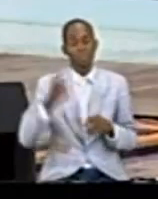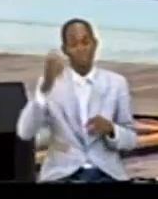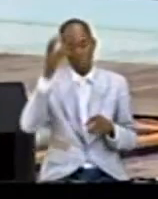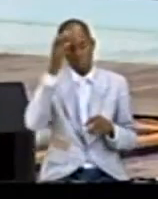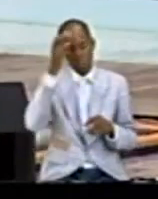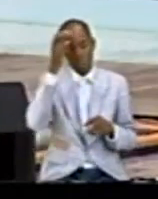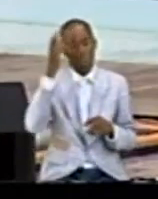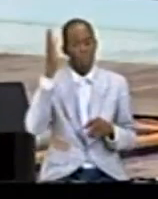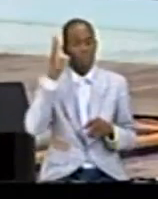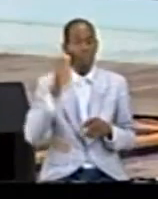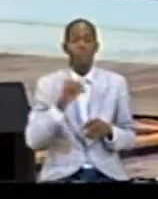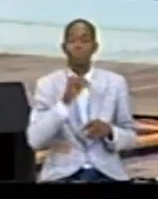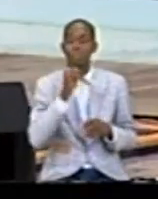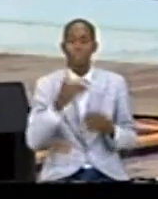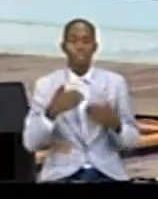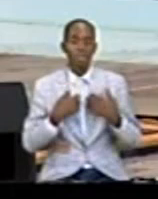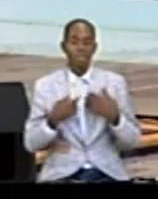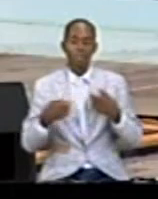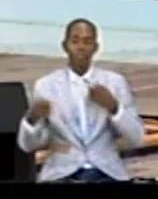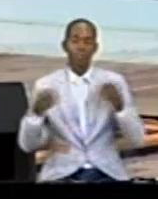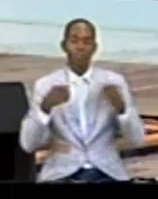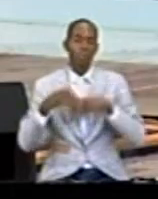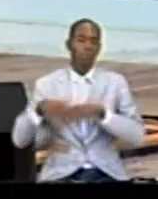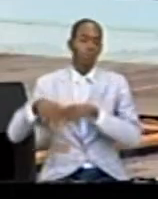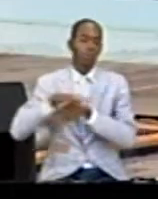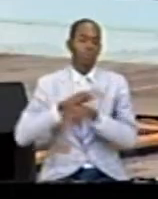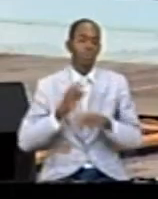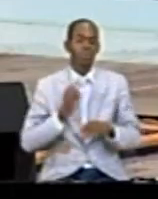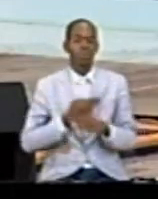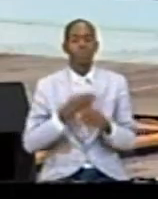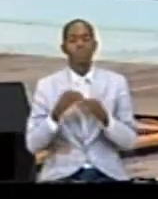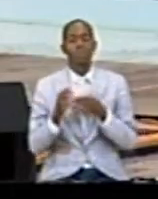Satan will not have dominion over us.